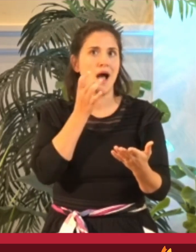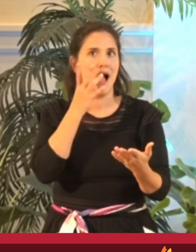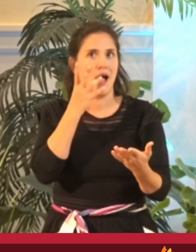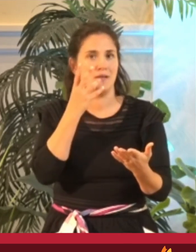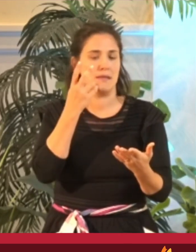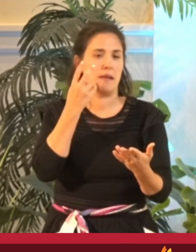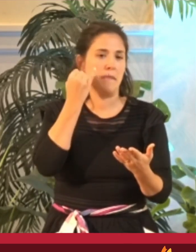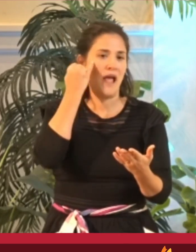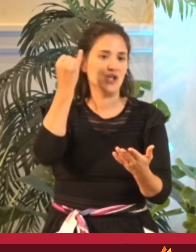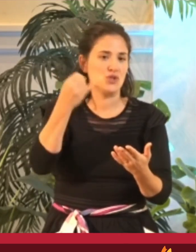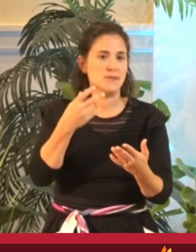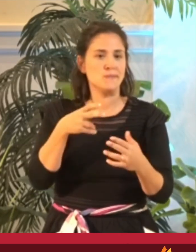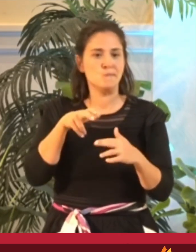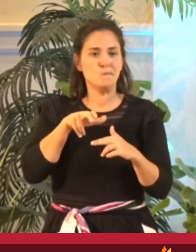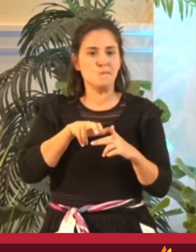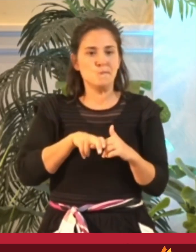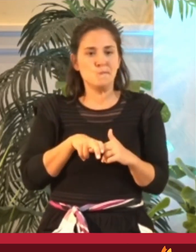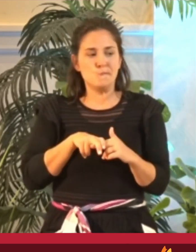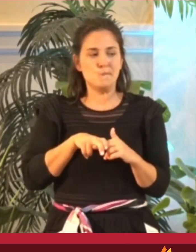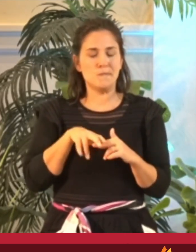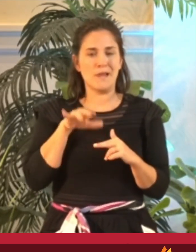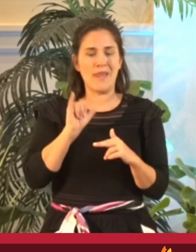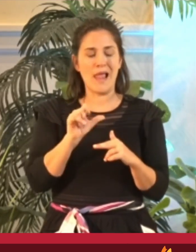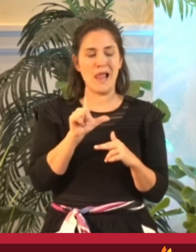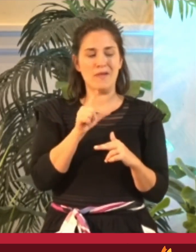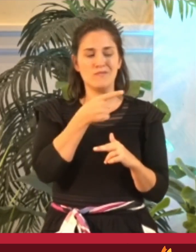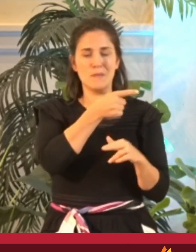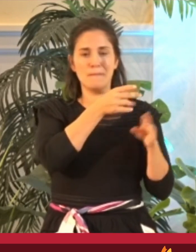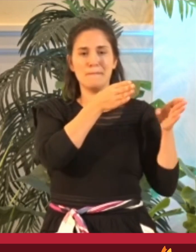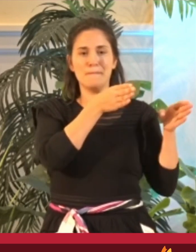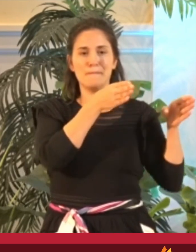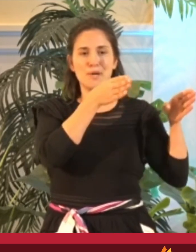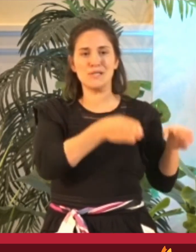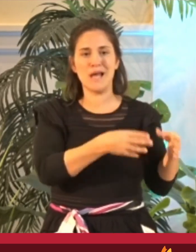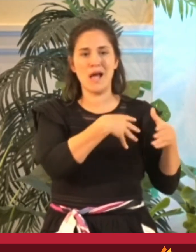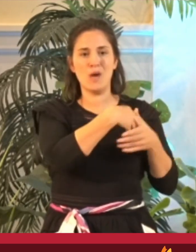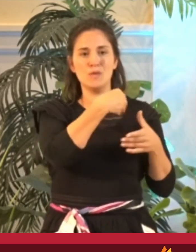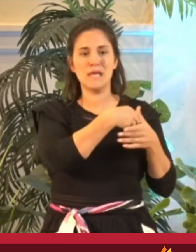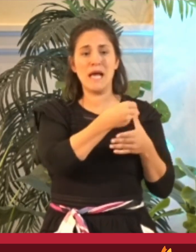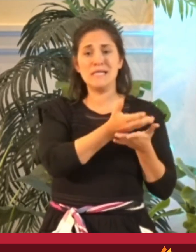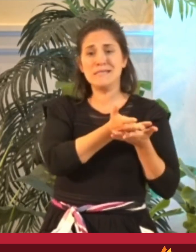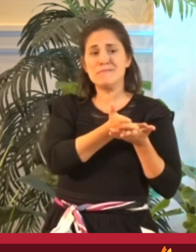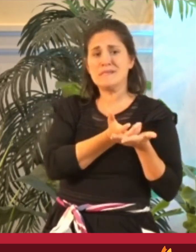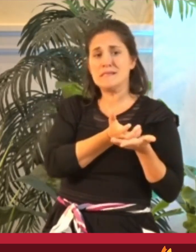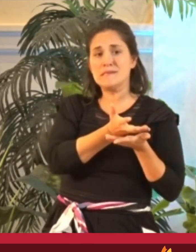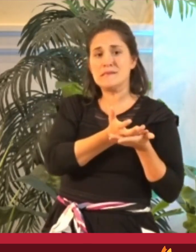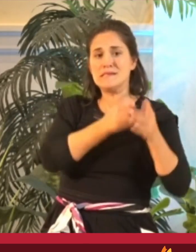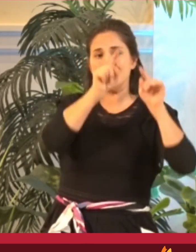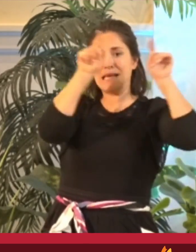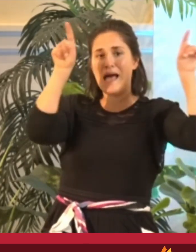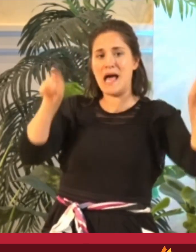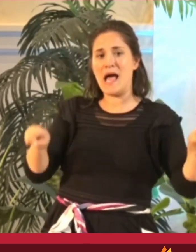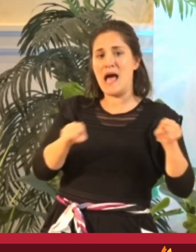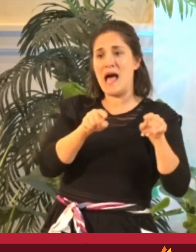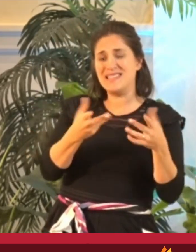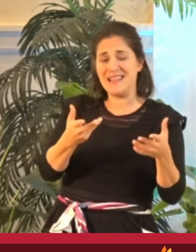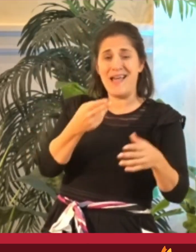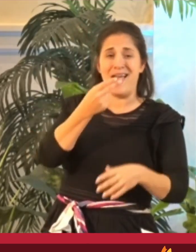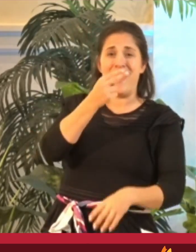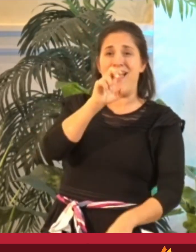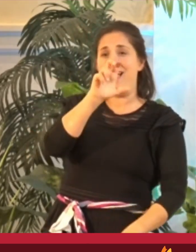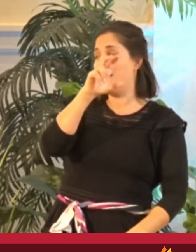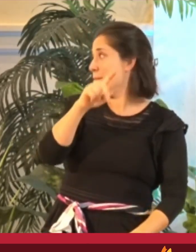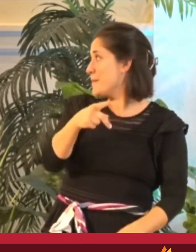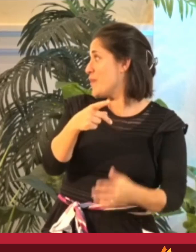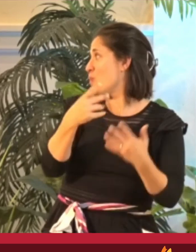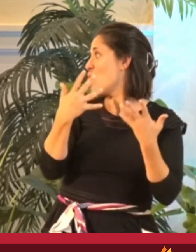the panhandler to our left, who's holding that sign? And you know what sign I'm talking about. I'm talking about this sign